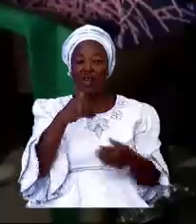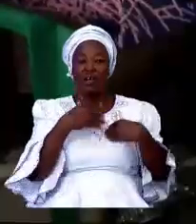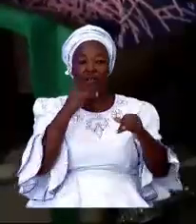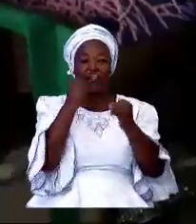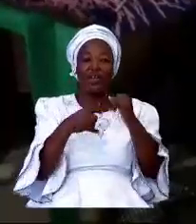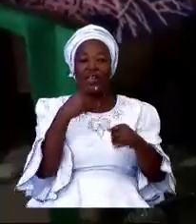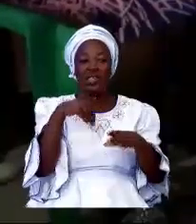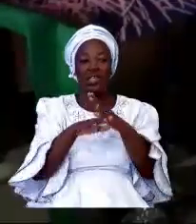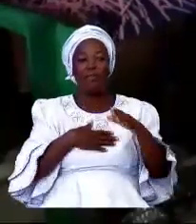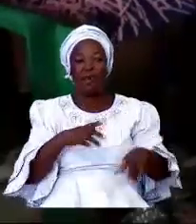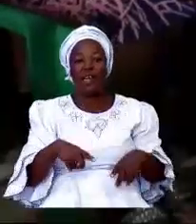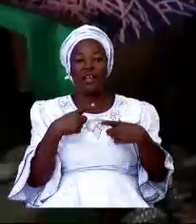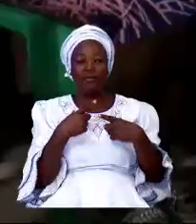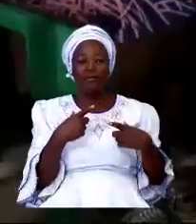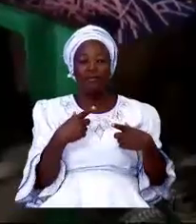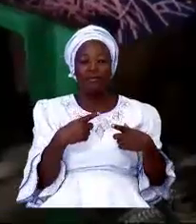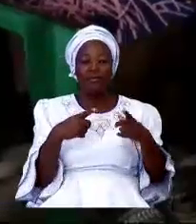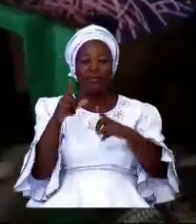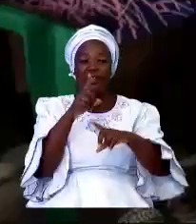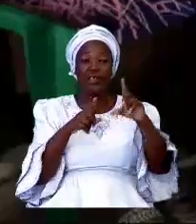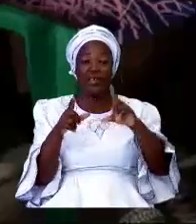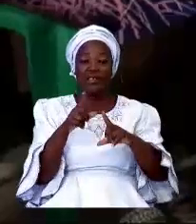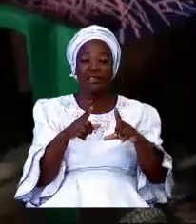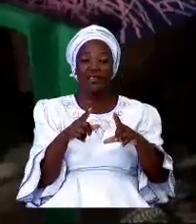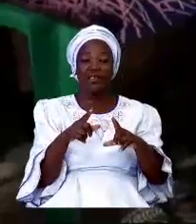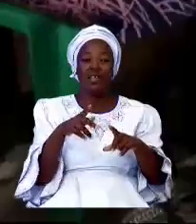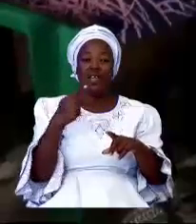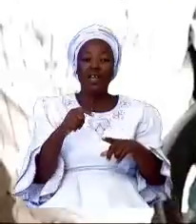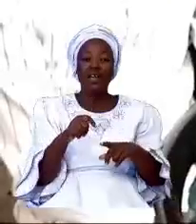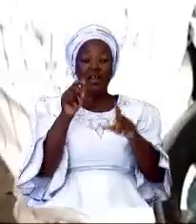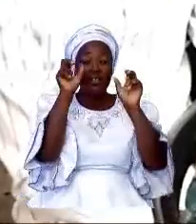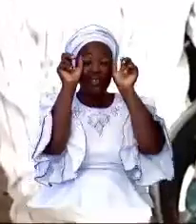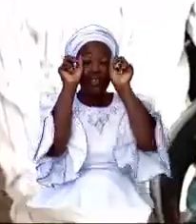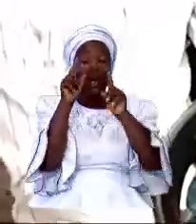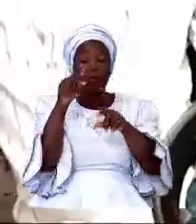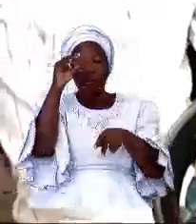Herod will not have the final say in my life.